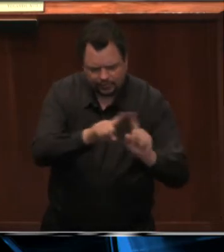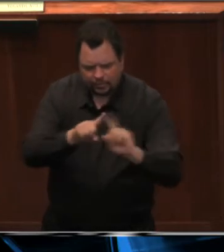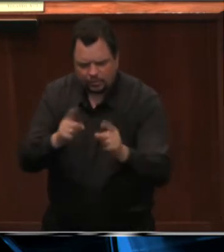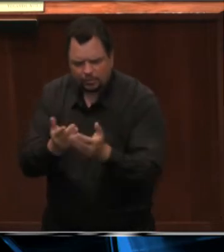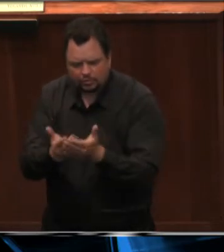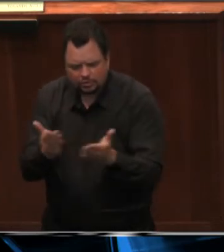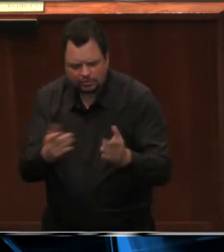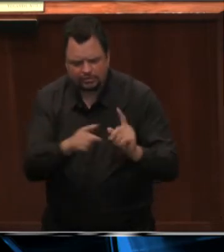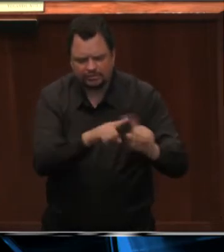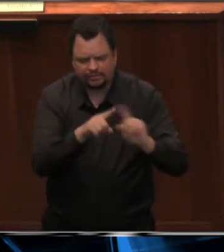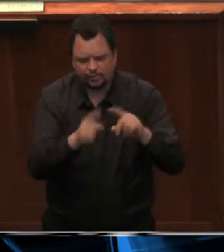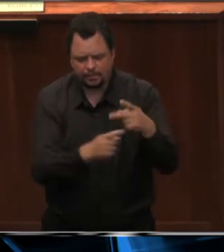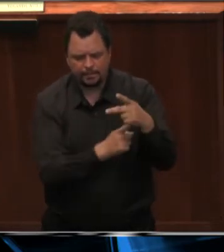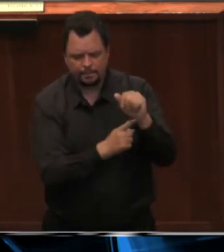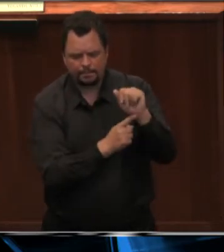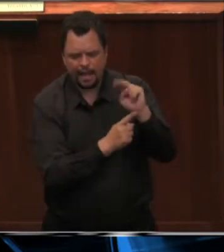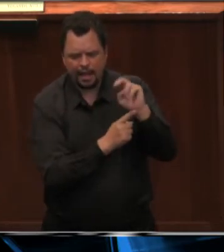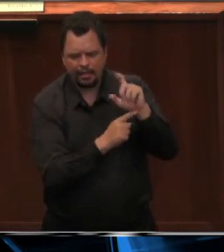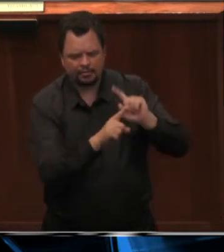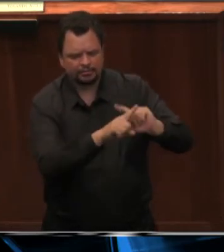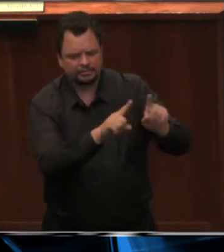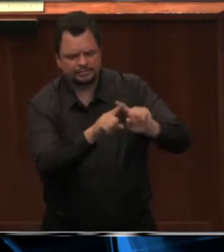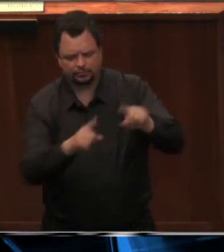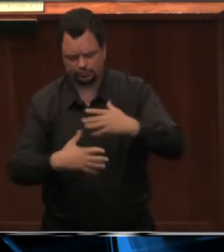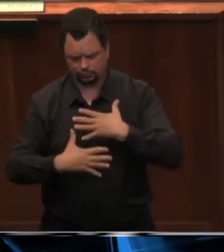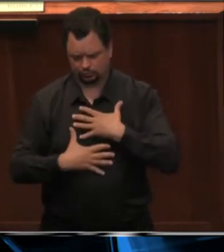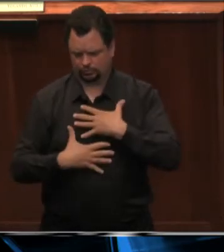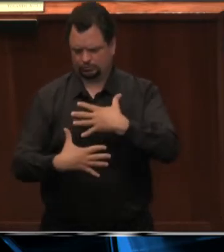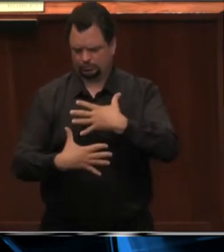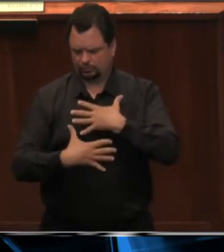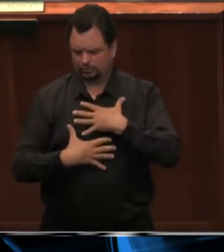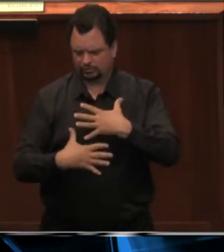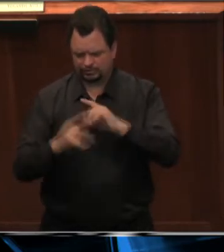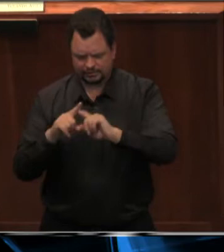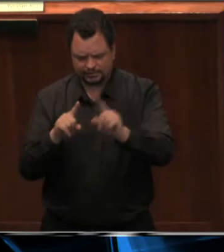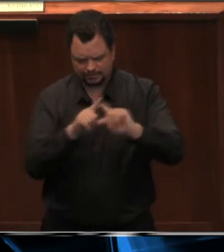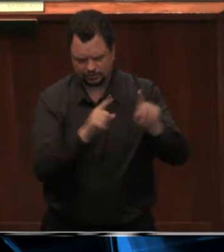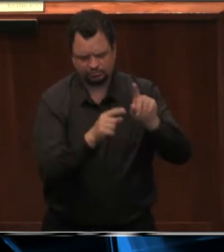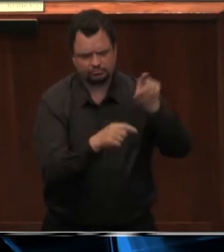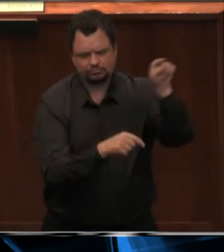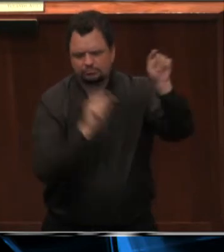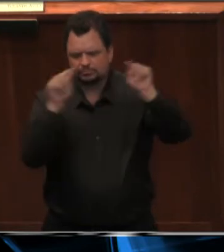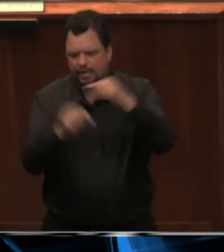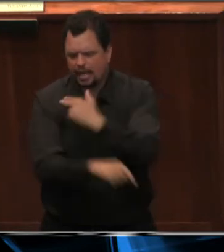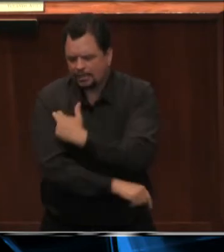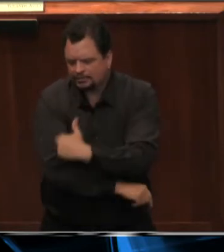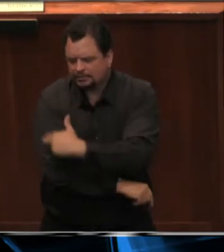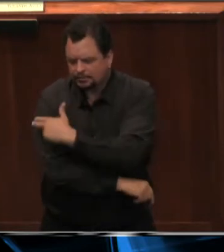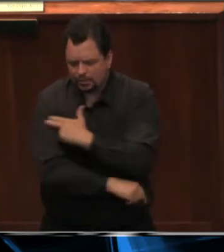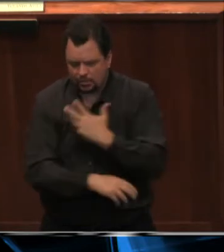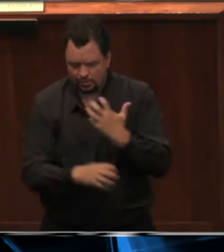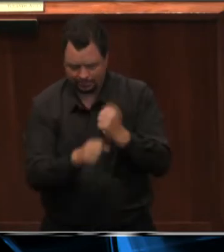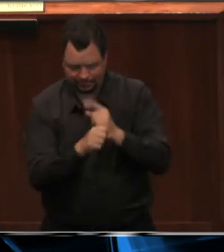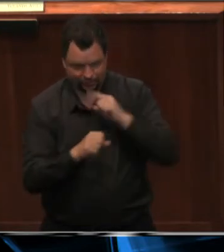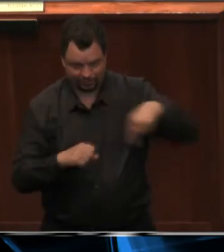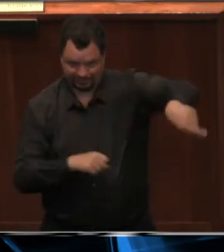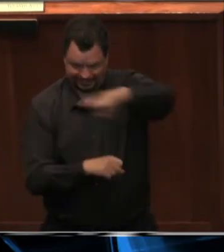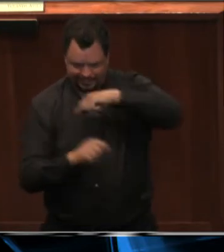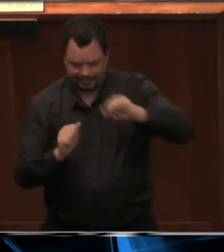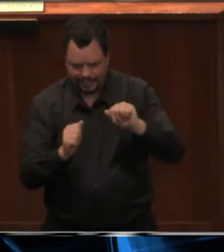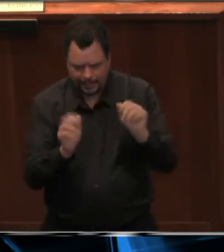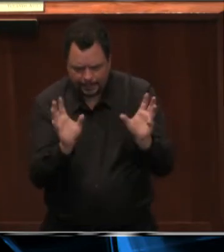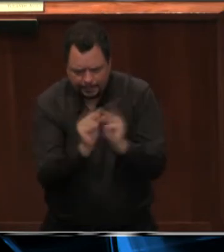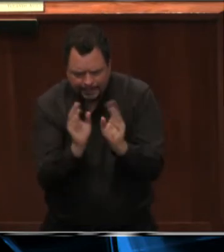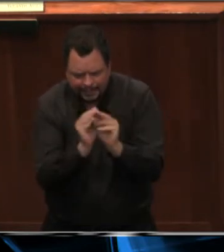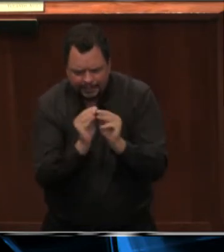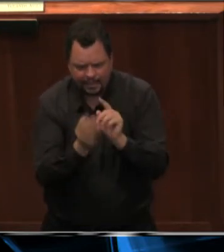respiratory panels. And so we're working with our clinicians, and we continue to meet weekly in the clinical ops group to assure that our clinicians are